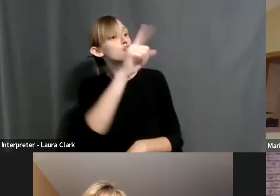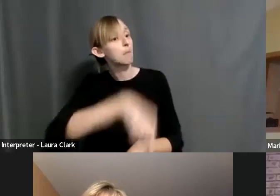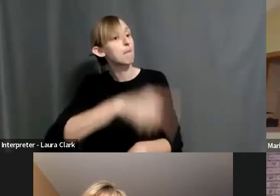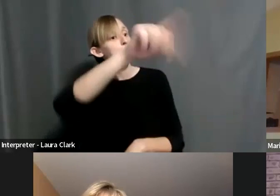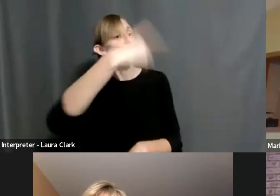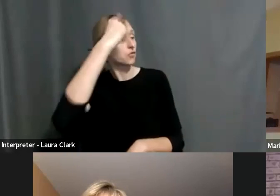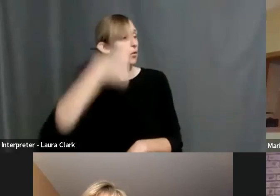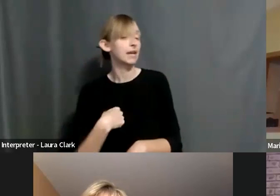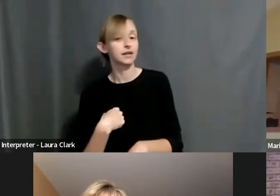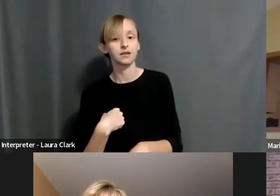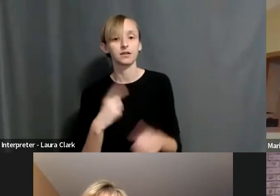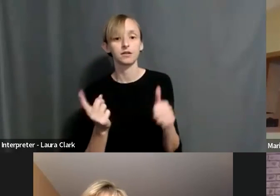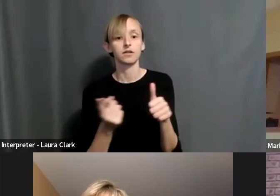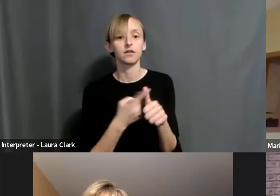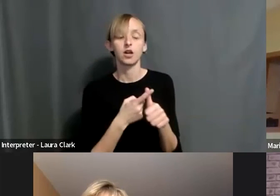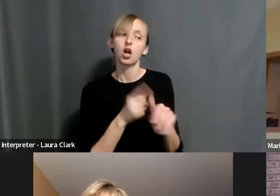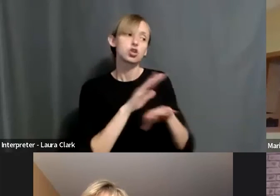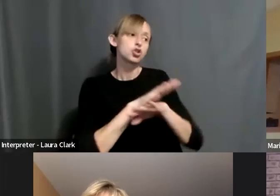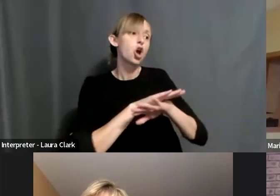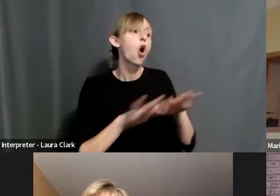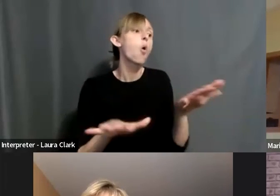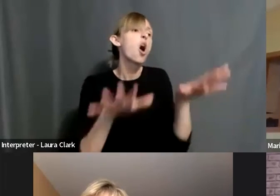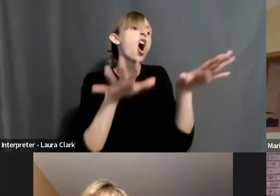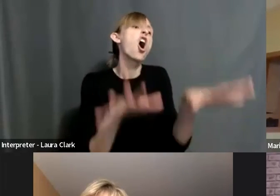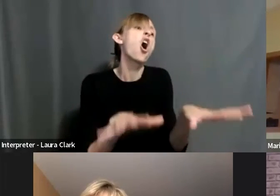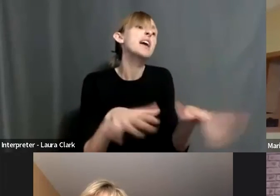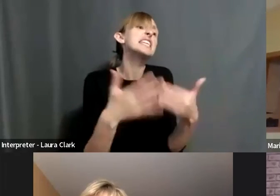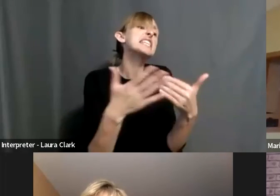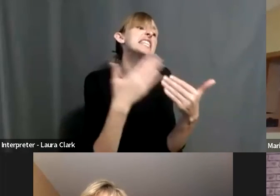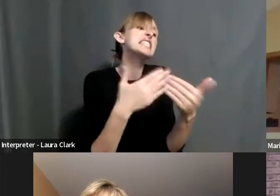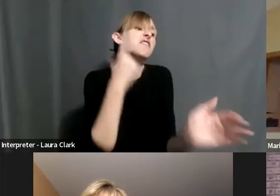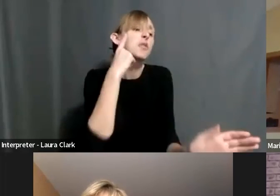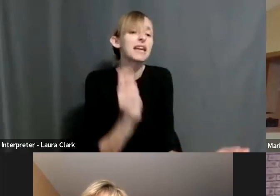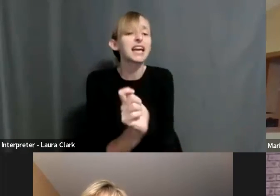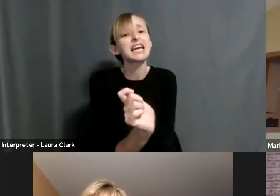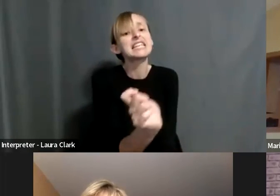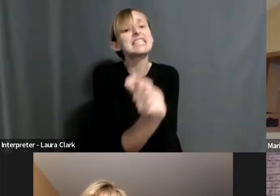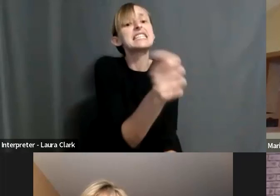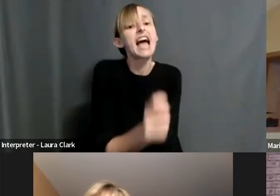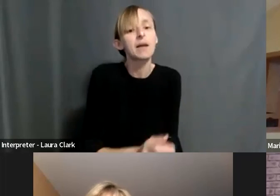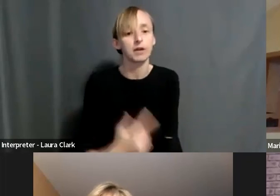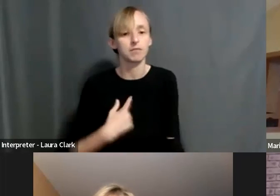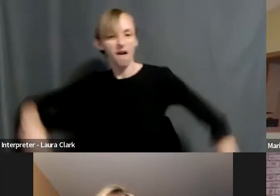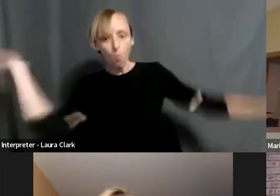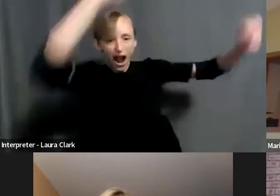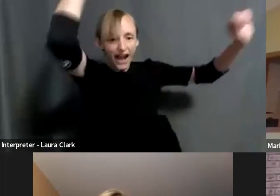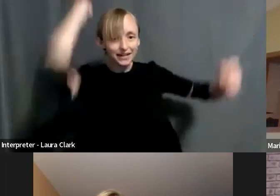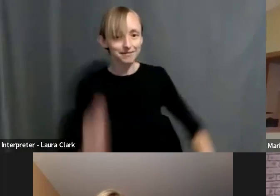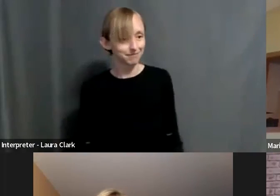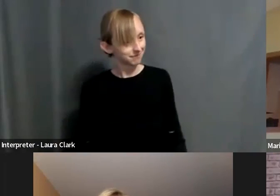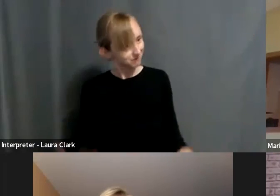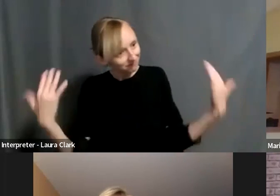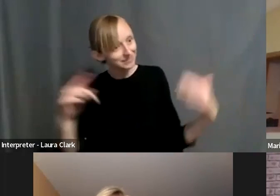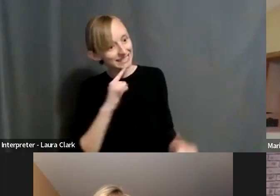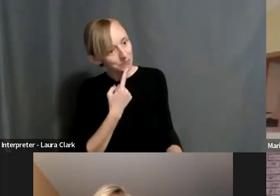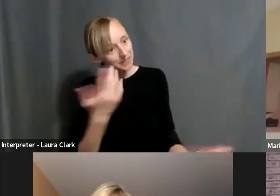thing I always say is, hey, don't be nice to me, because a lot of times they'll just give me a little tap and then I'll just whack it at them and say, oh, okay, I guess. But